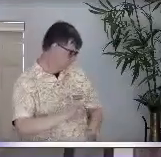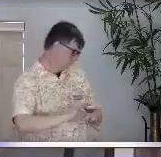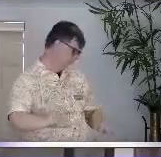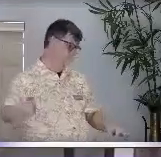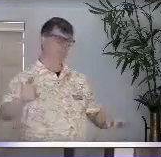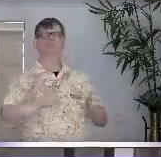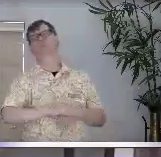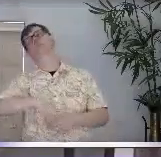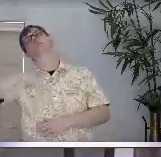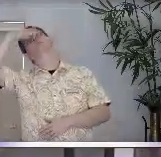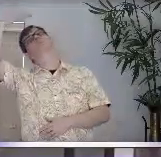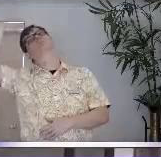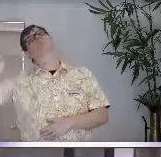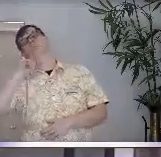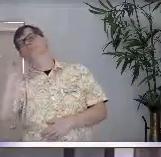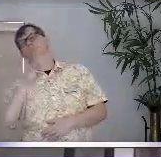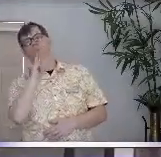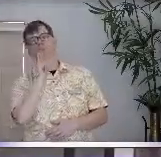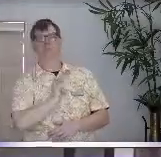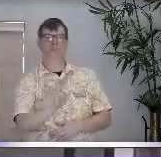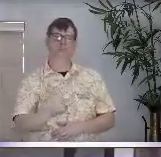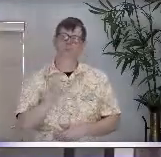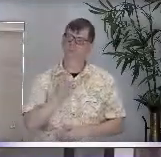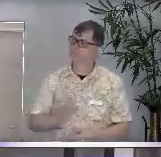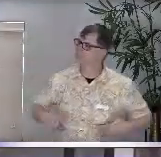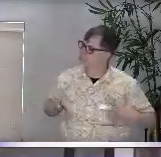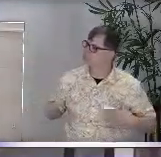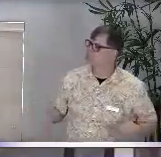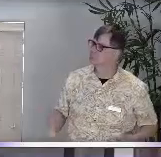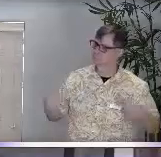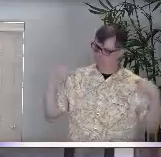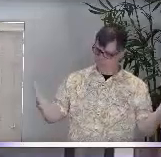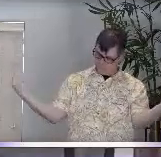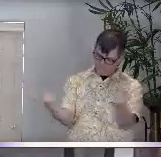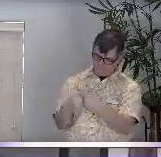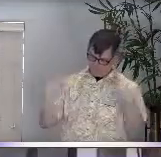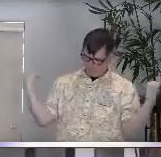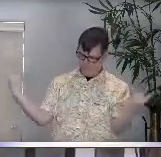deeds could have done better. The credit belongs to the man who is actually in the arena,